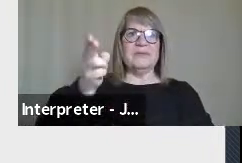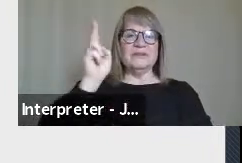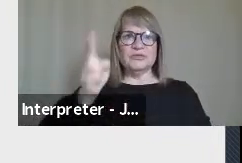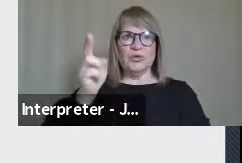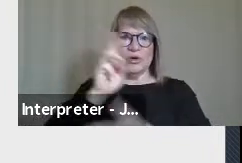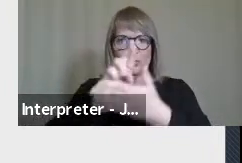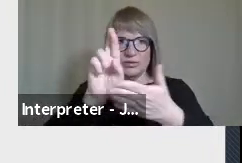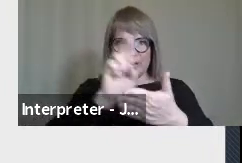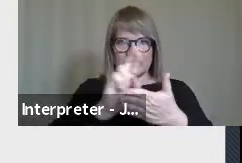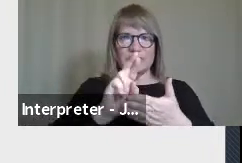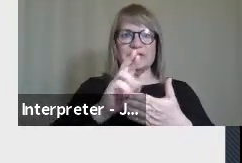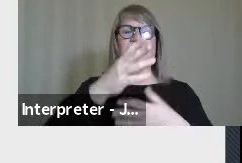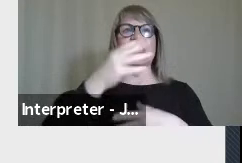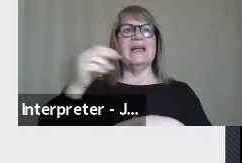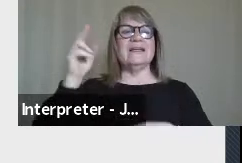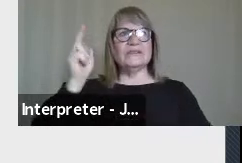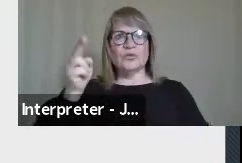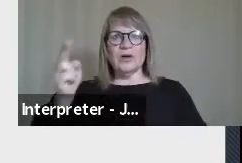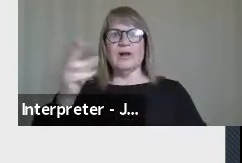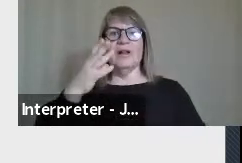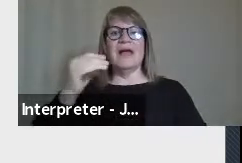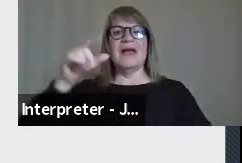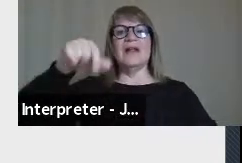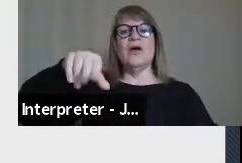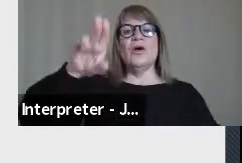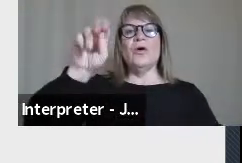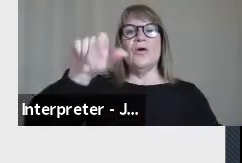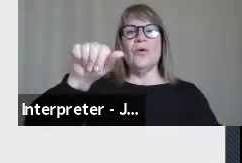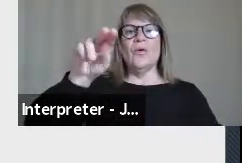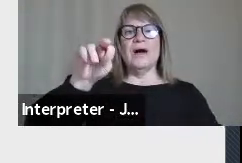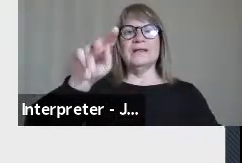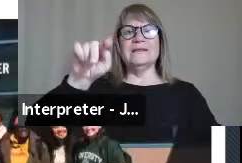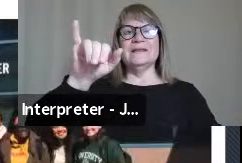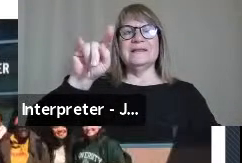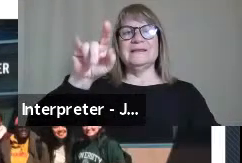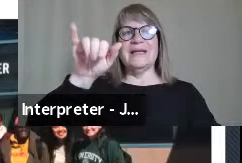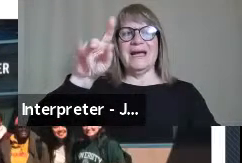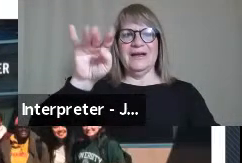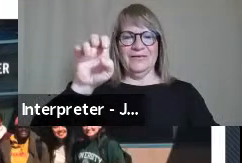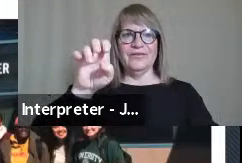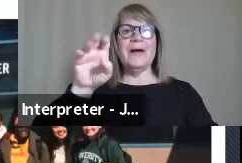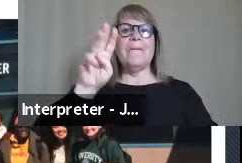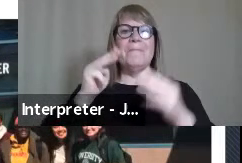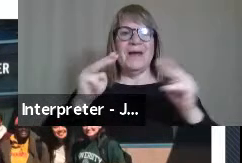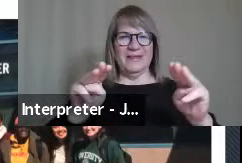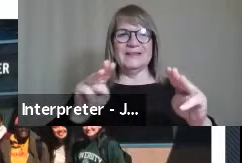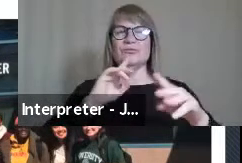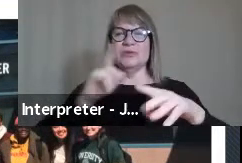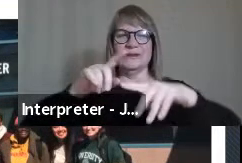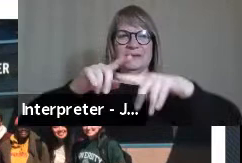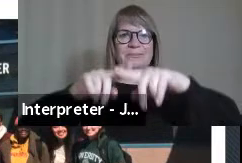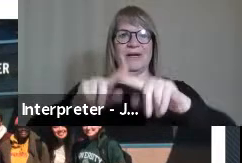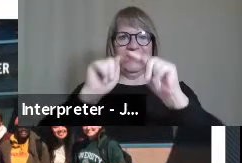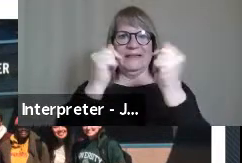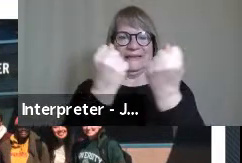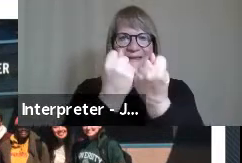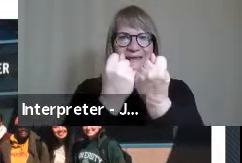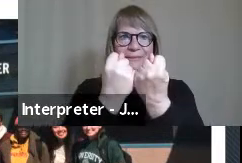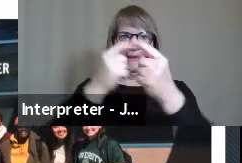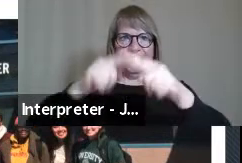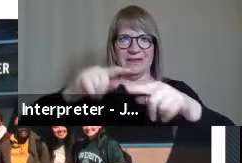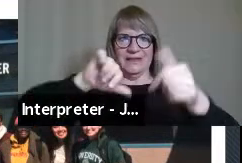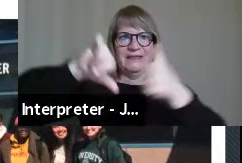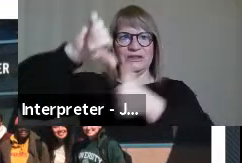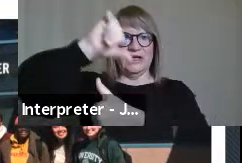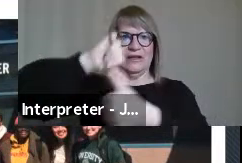historical and quantitative methods and our work is really grounded in team-based research uh so in this uh